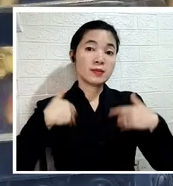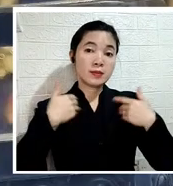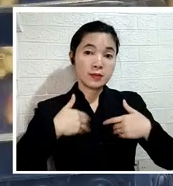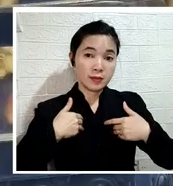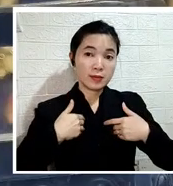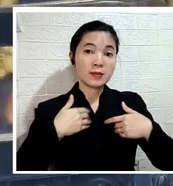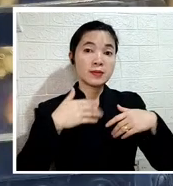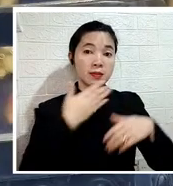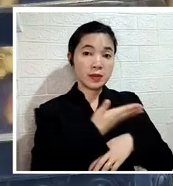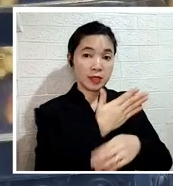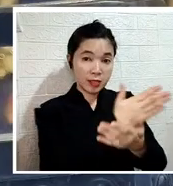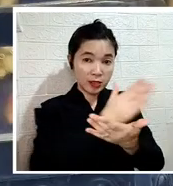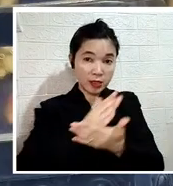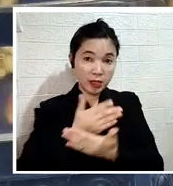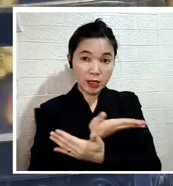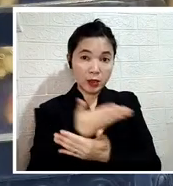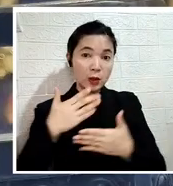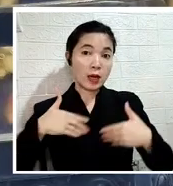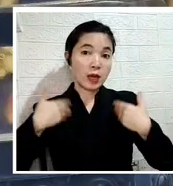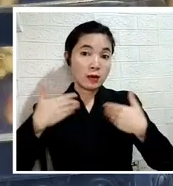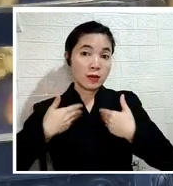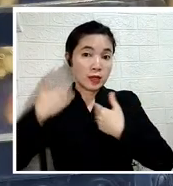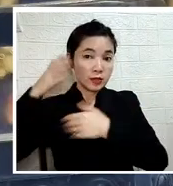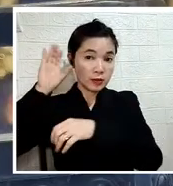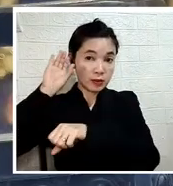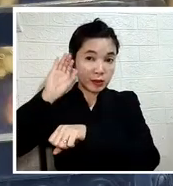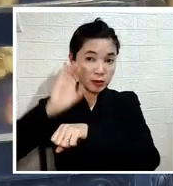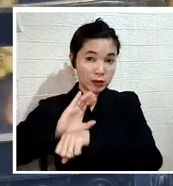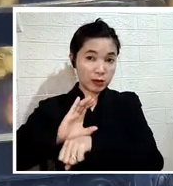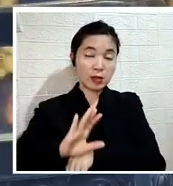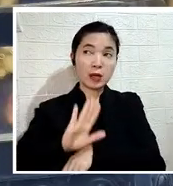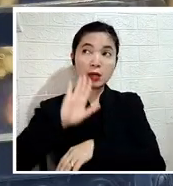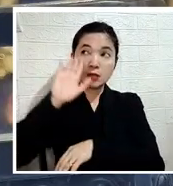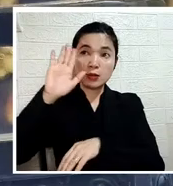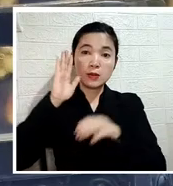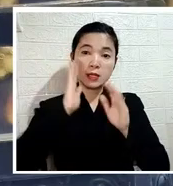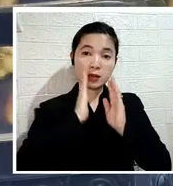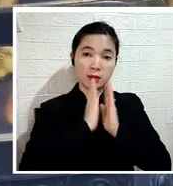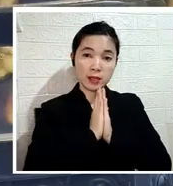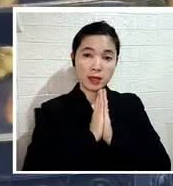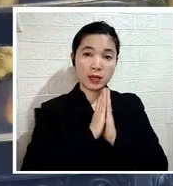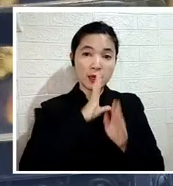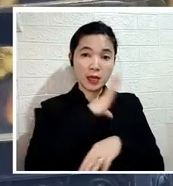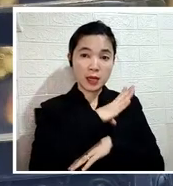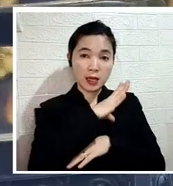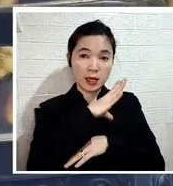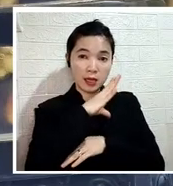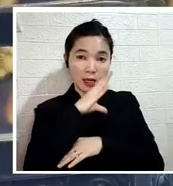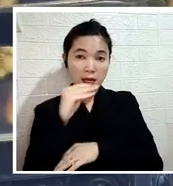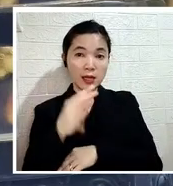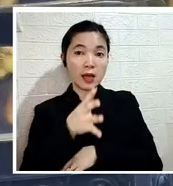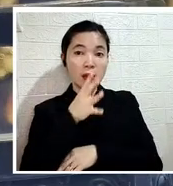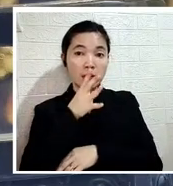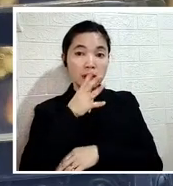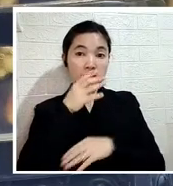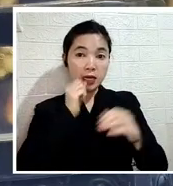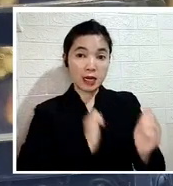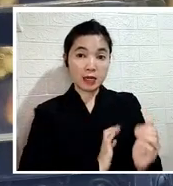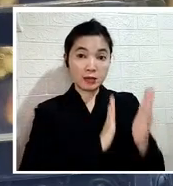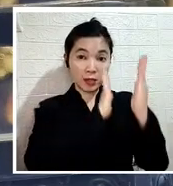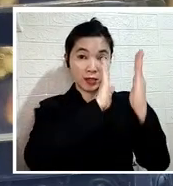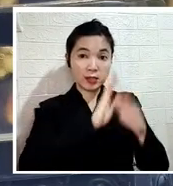the youthfulness of the Church by her prayers and maternal presence, we